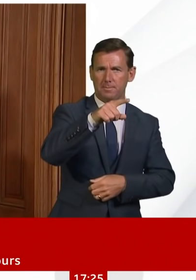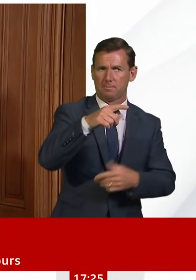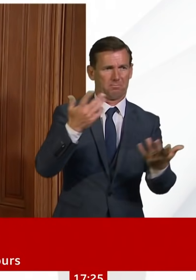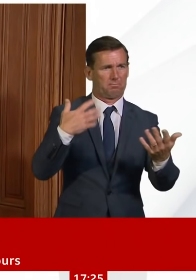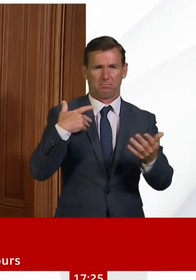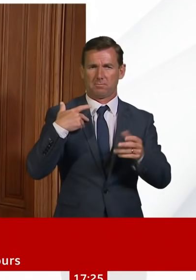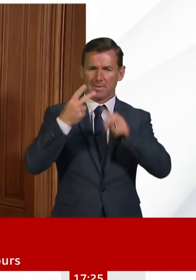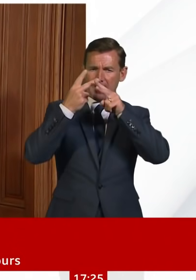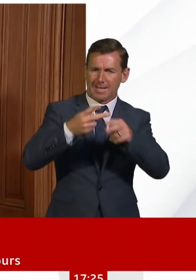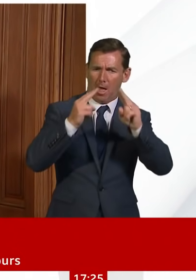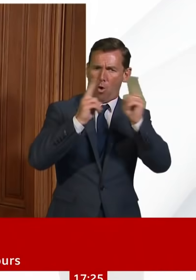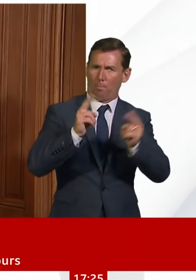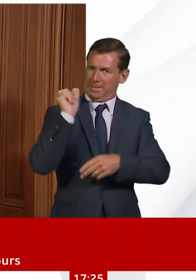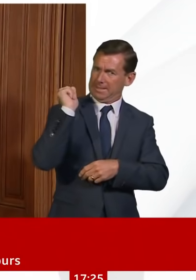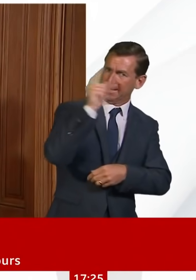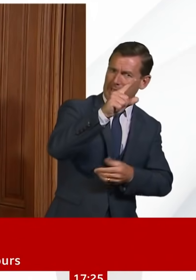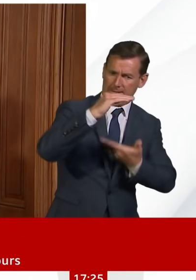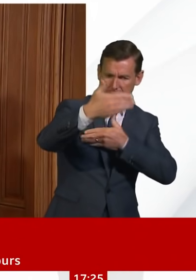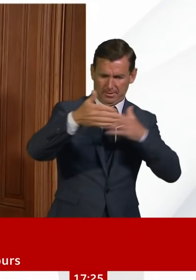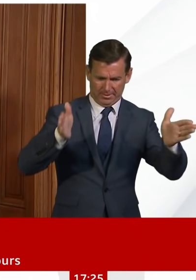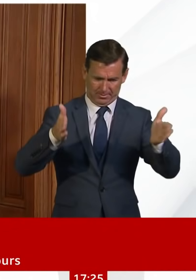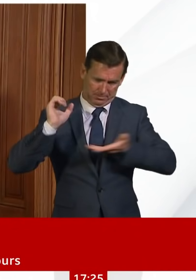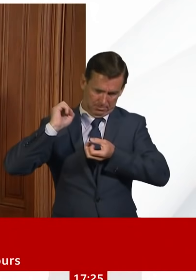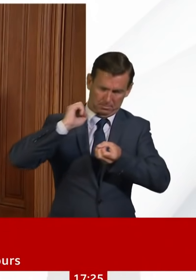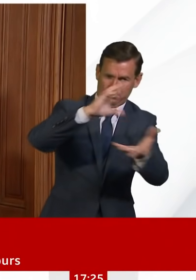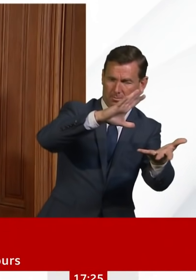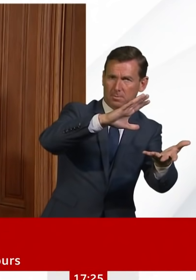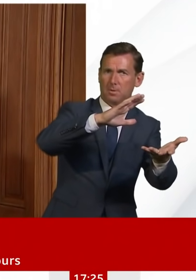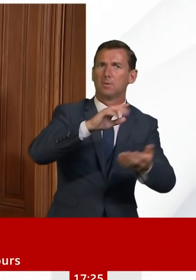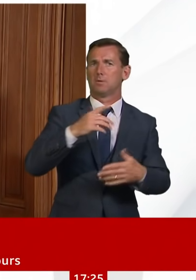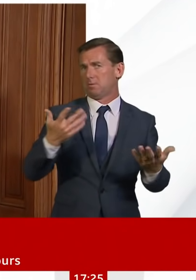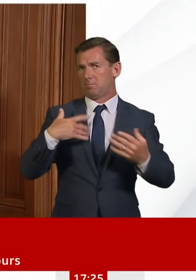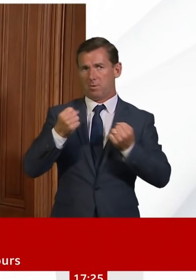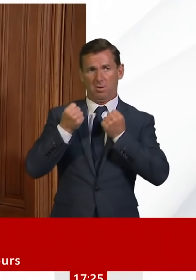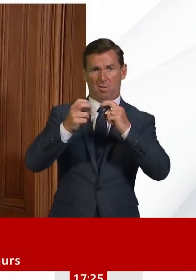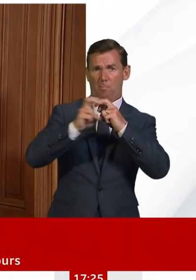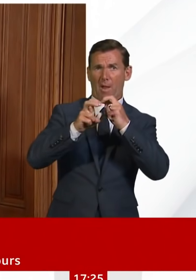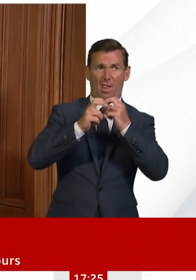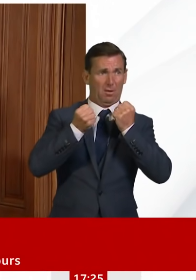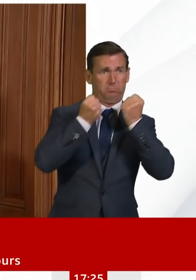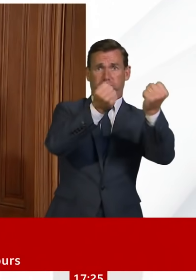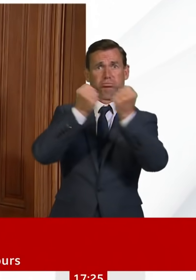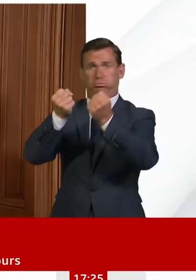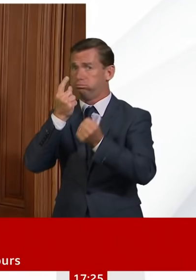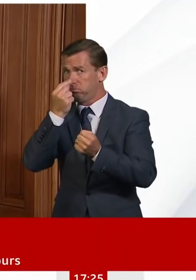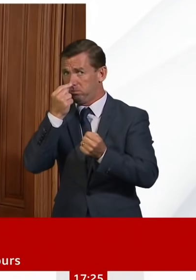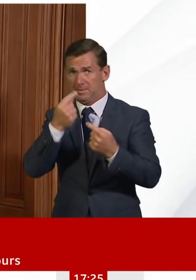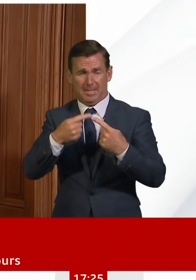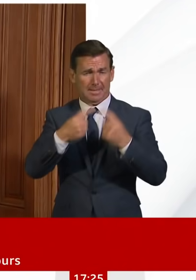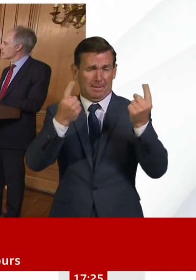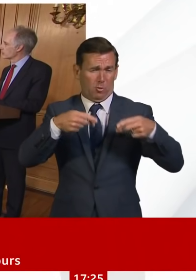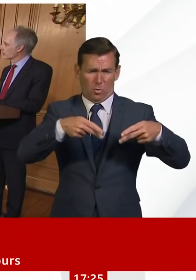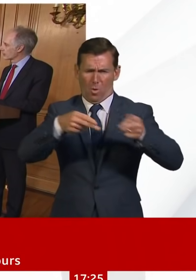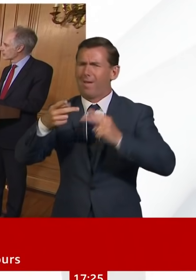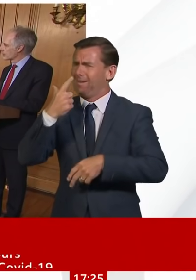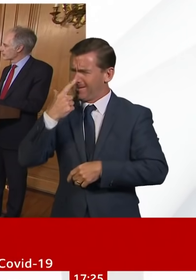homes, also, as Secretary of State mentioned, testing at home, and also mobile delivery. So there are a number of ways we can get the swabs